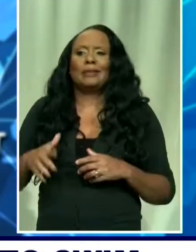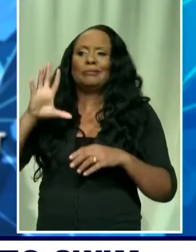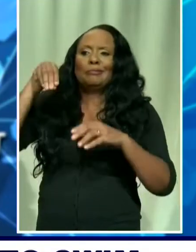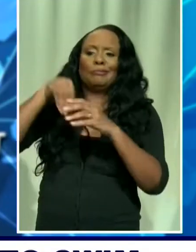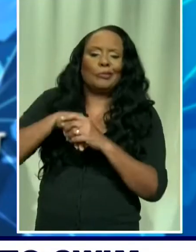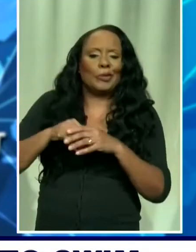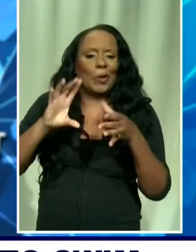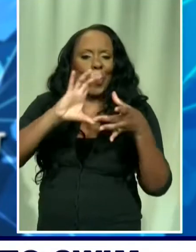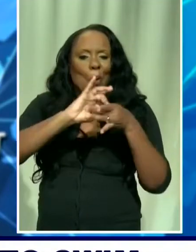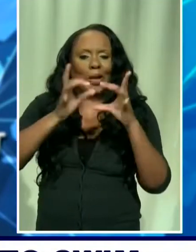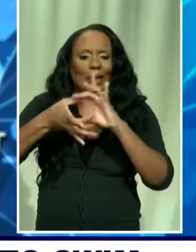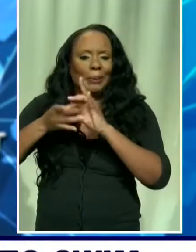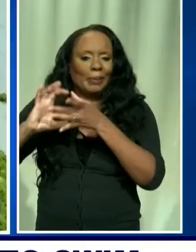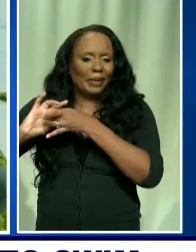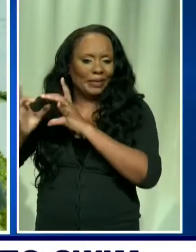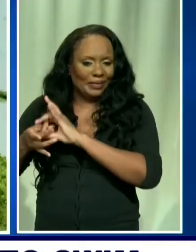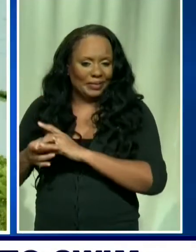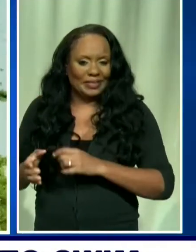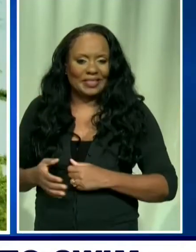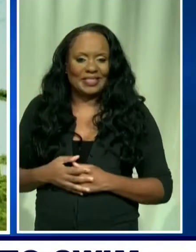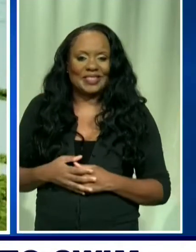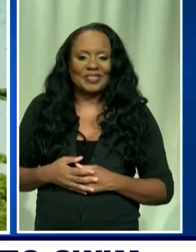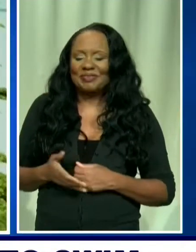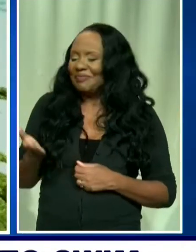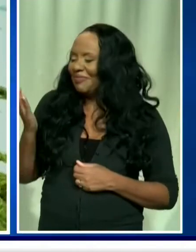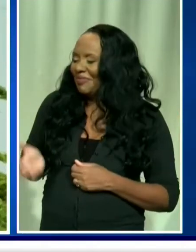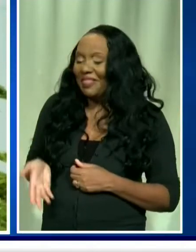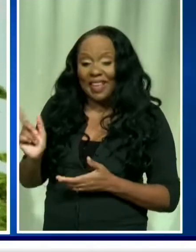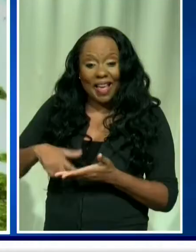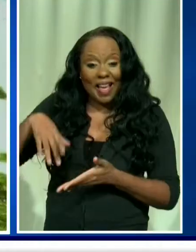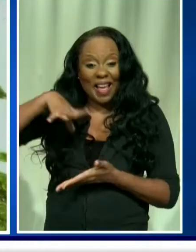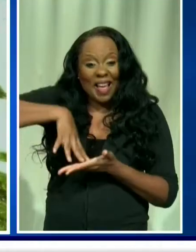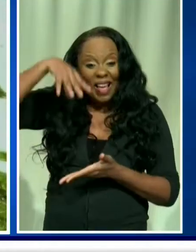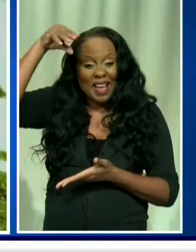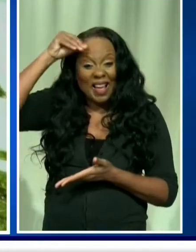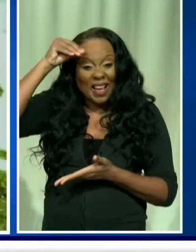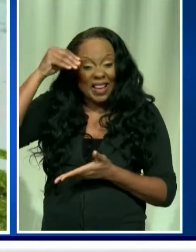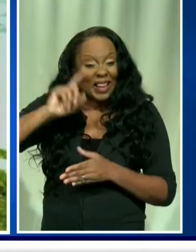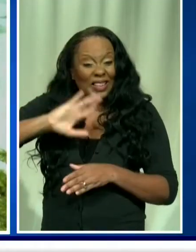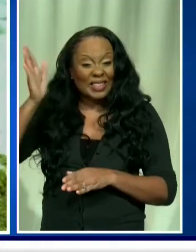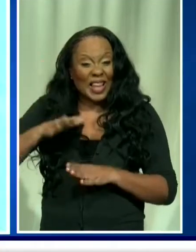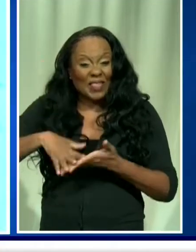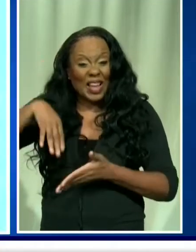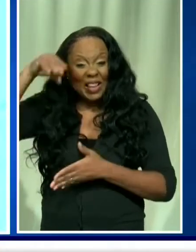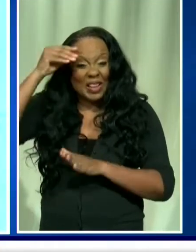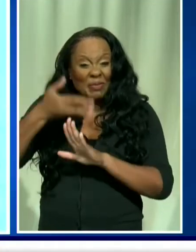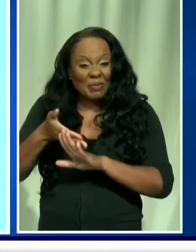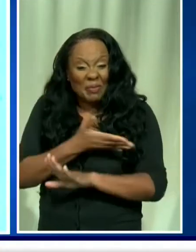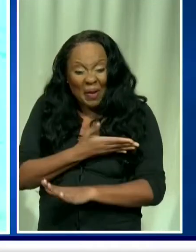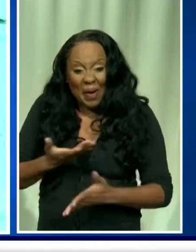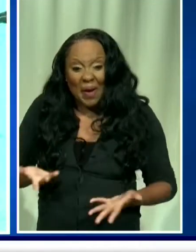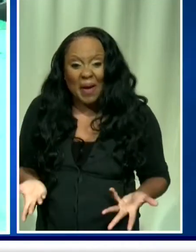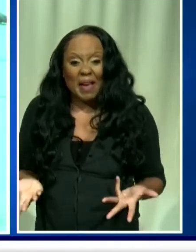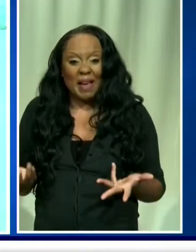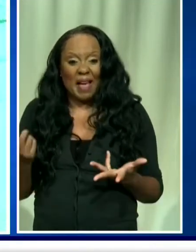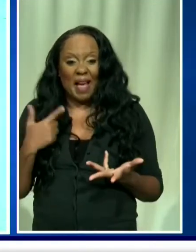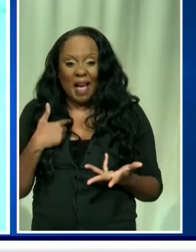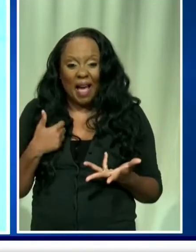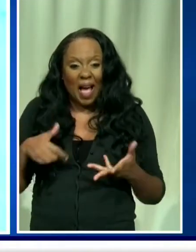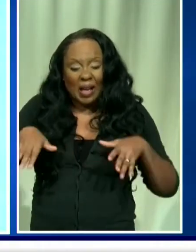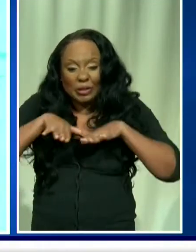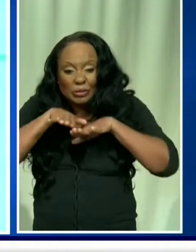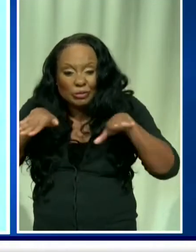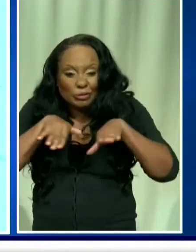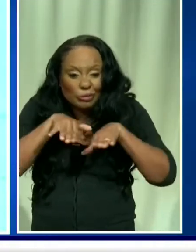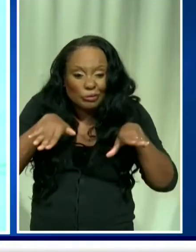definitely helping. I'm learning stuff that I have never learned before. Bubbling in deep parts,